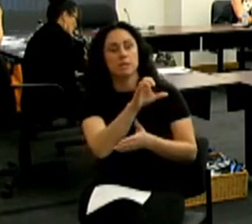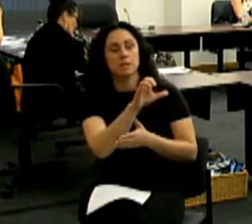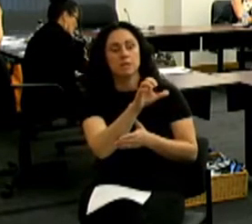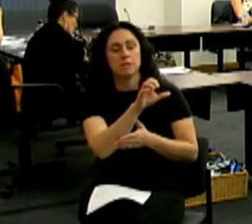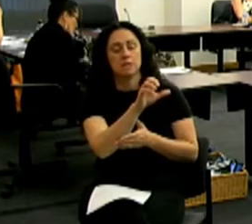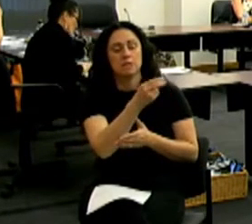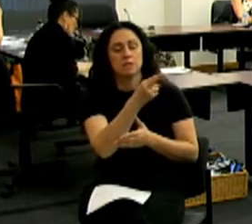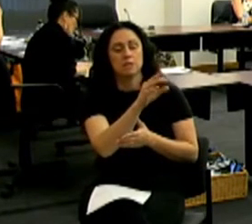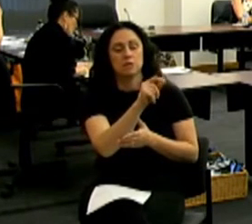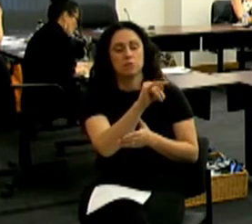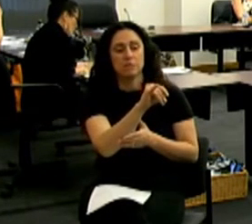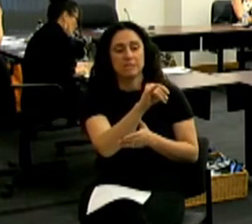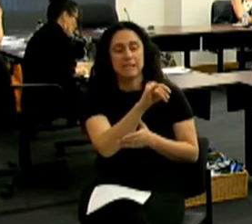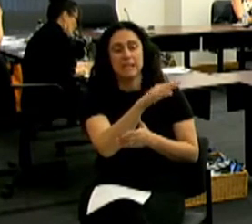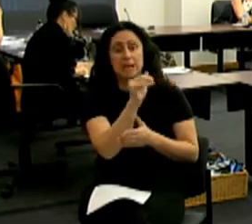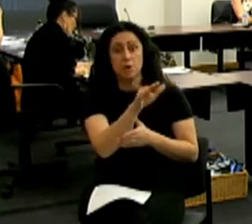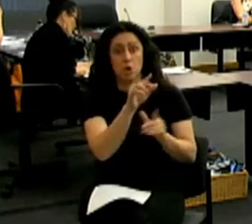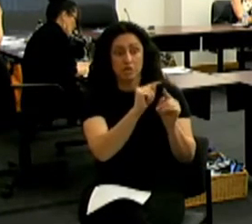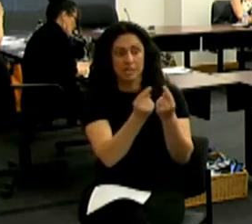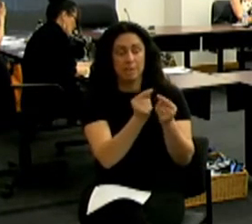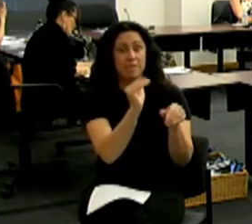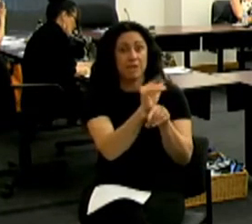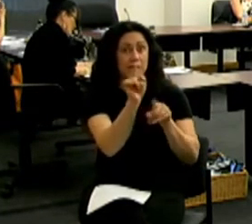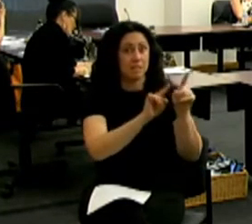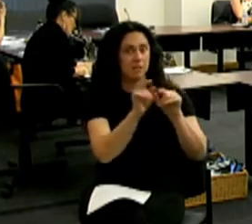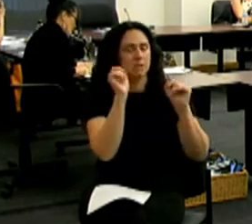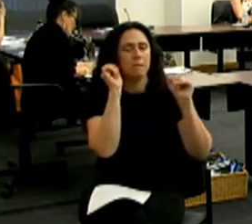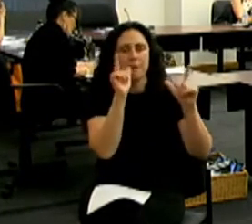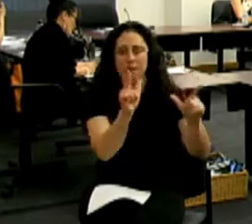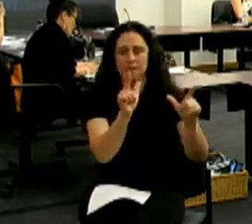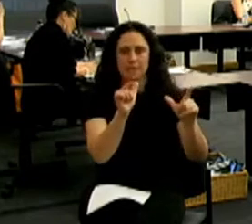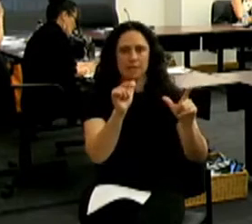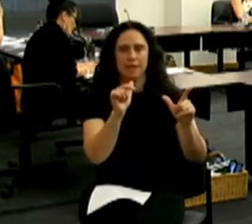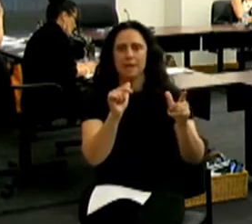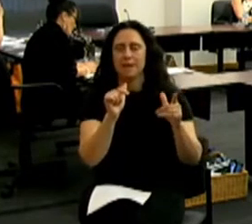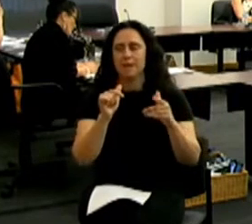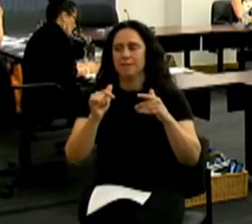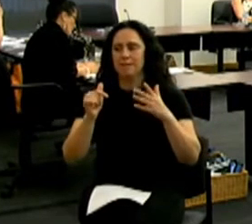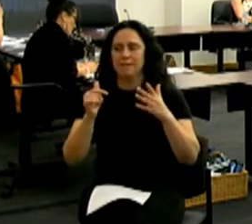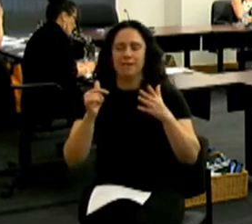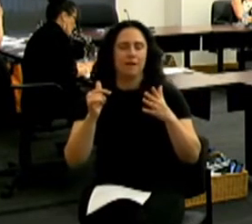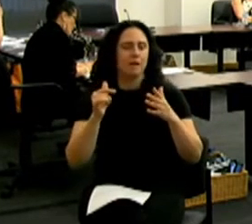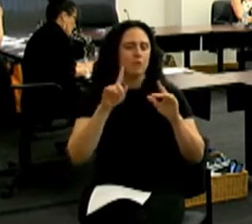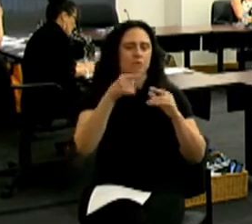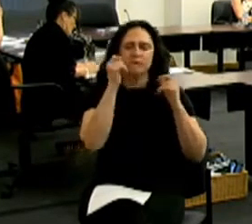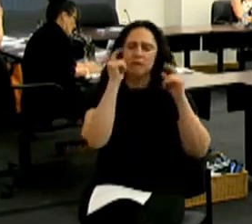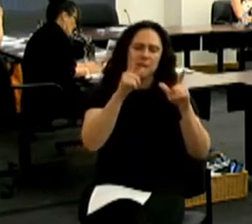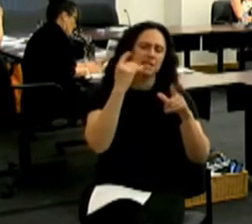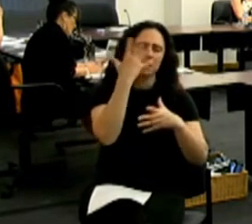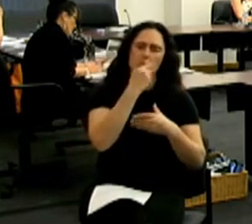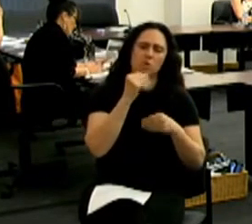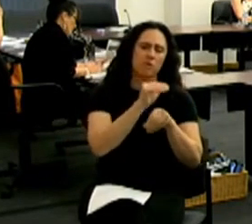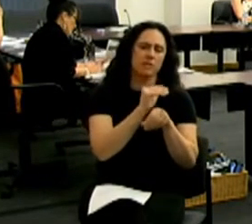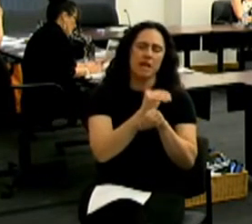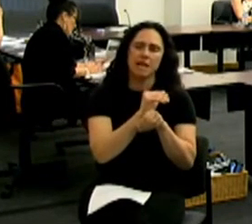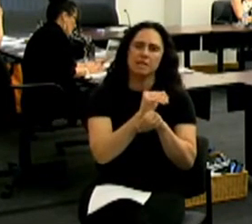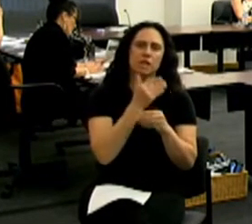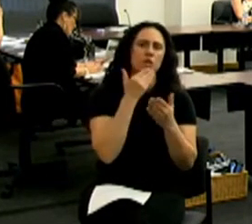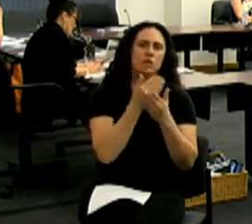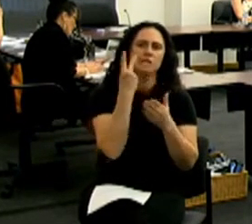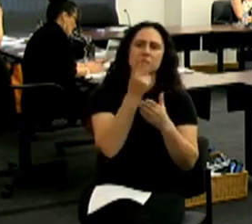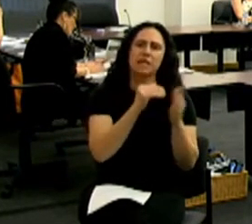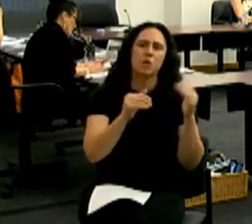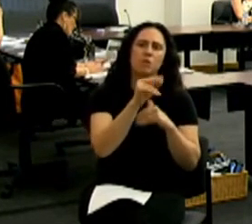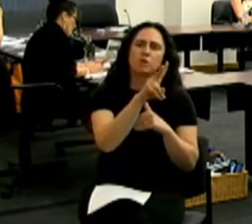her team. The Night of the Stars was just amazing, and not putting me aside. It was just an amazing, beautiful night. It was so great to see over